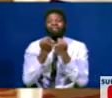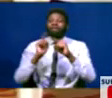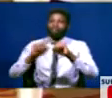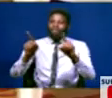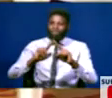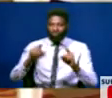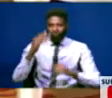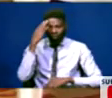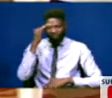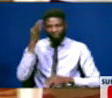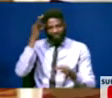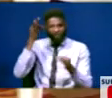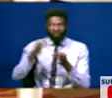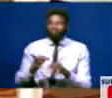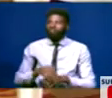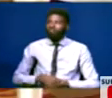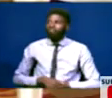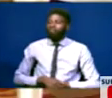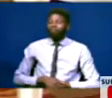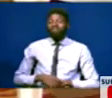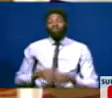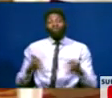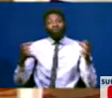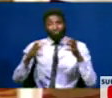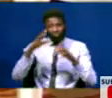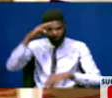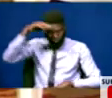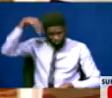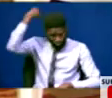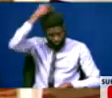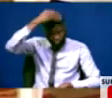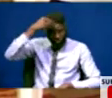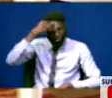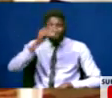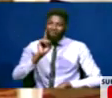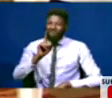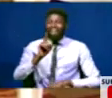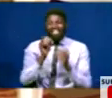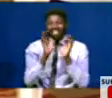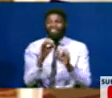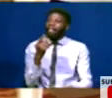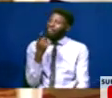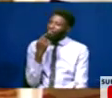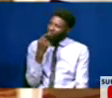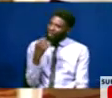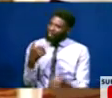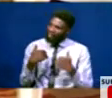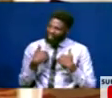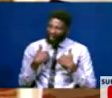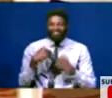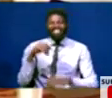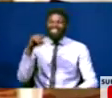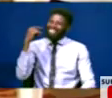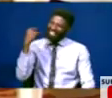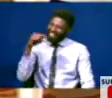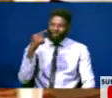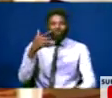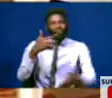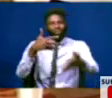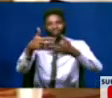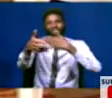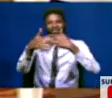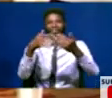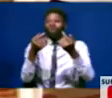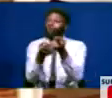mmoja. Hii nataka nikueleze wazi ya kwamba kama amefunga kilemba ya red, kama amefunga ya green ya magani, hawa